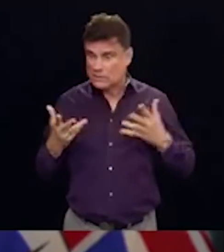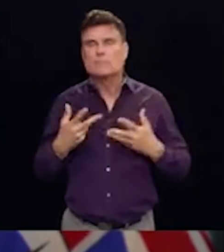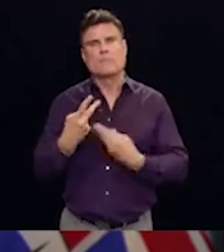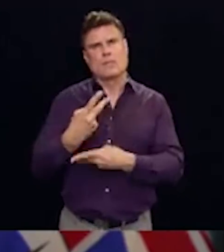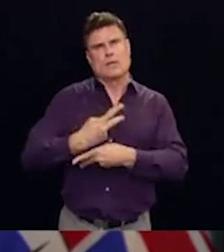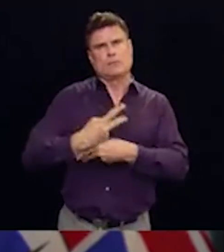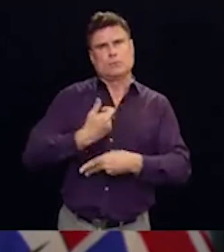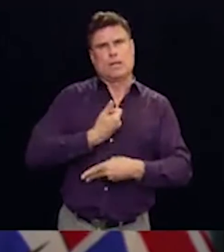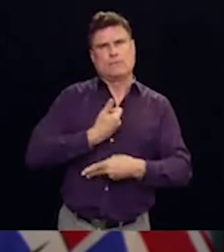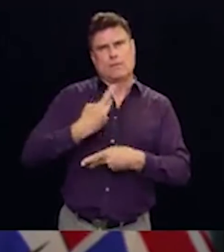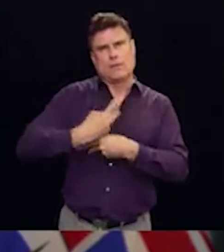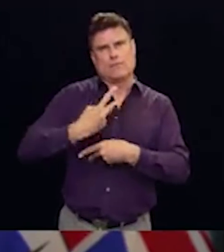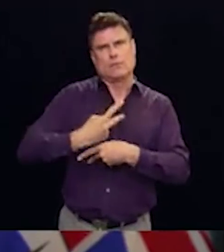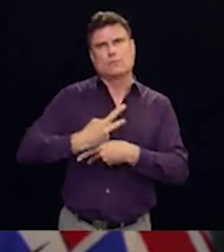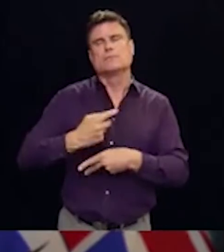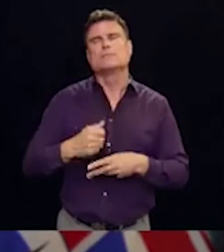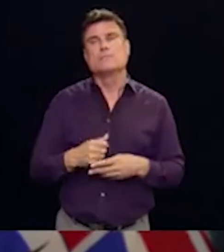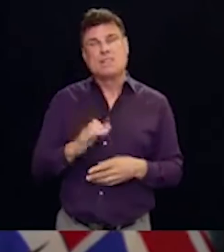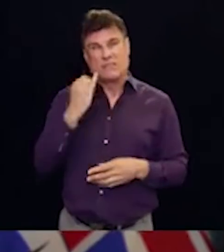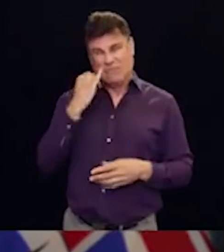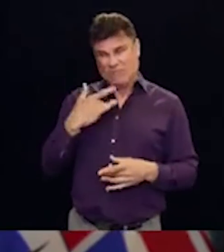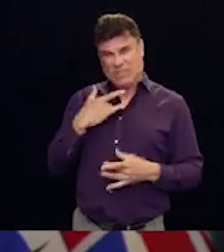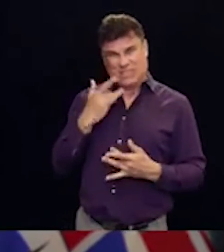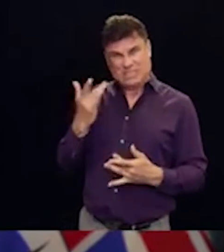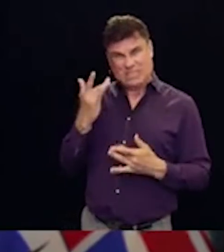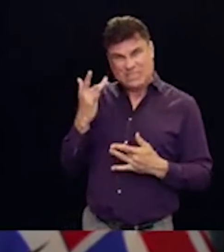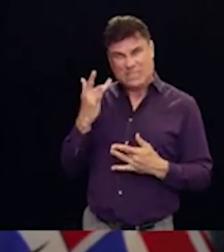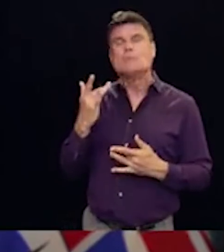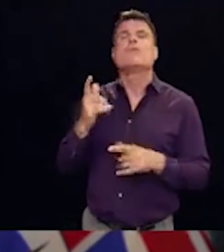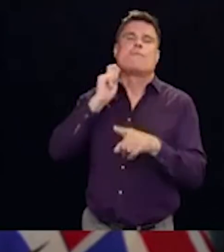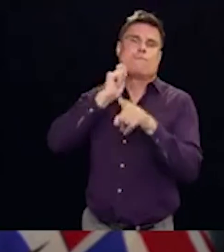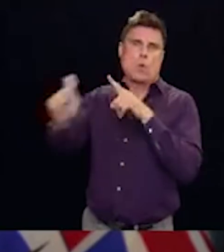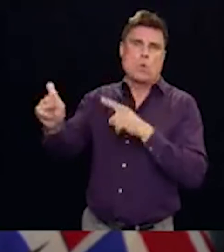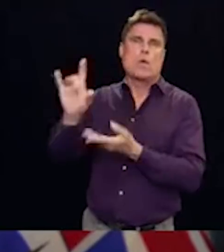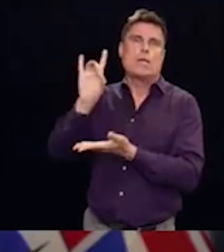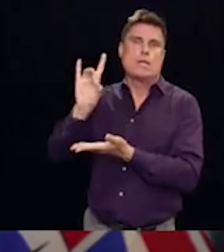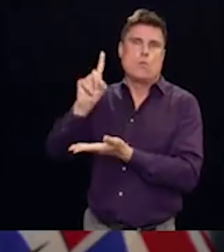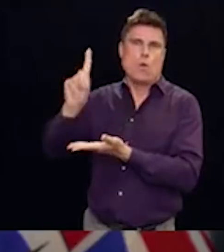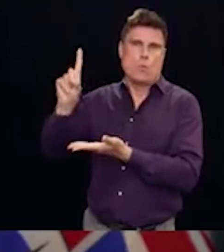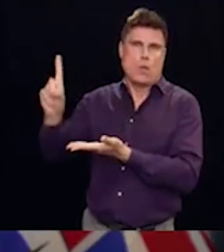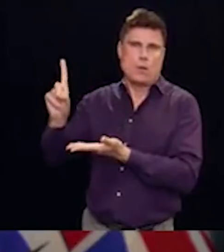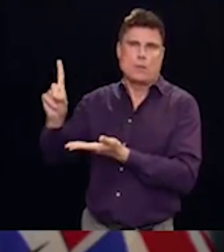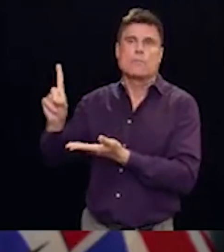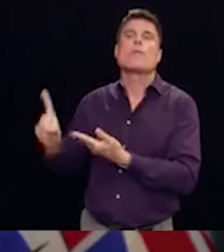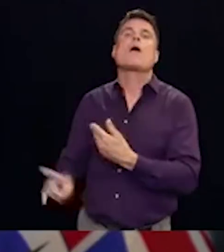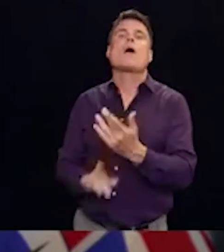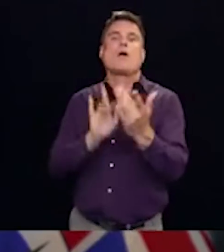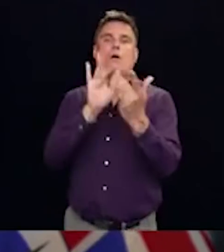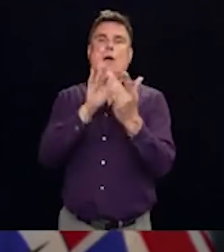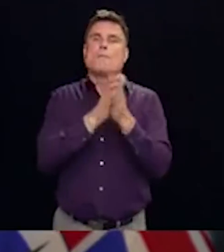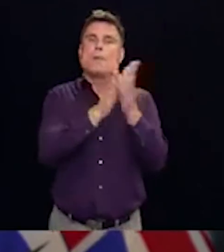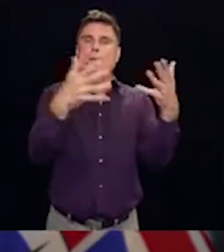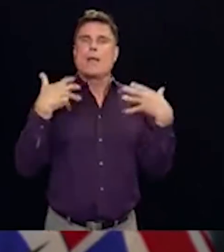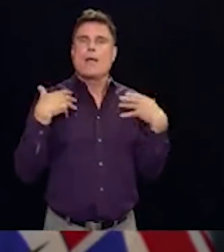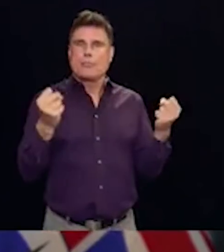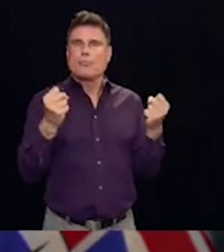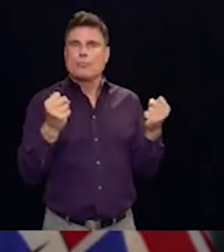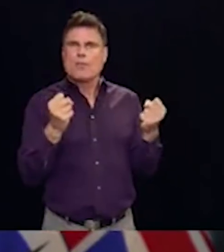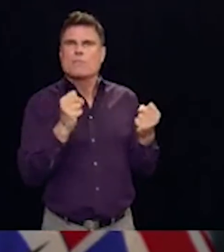to contact 811 or call local public health immediately so that testing can be arranged.